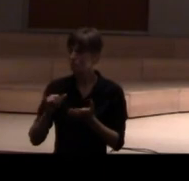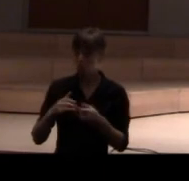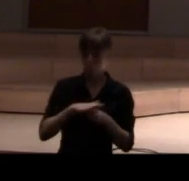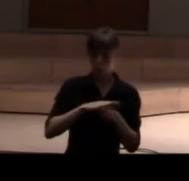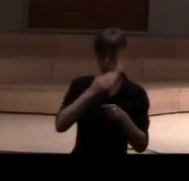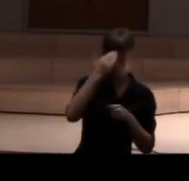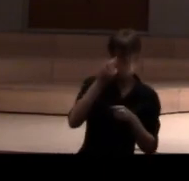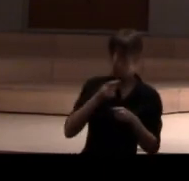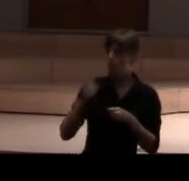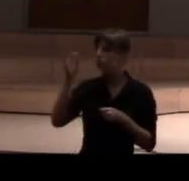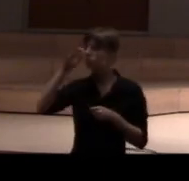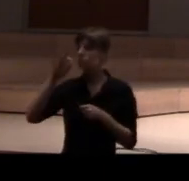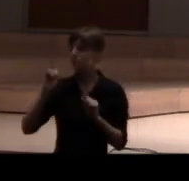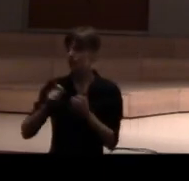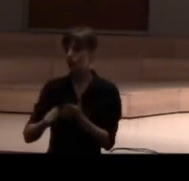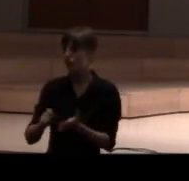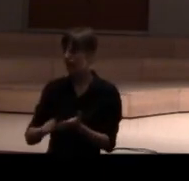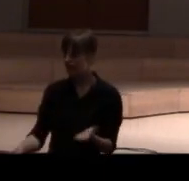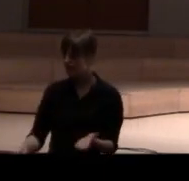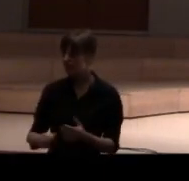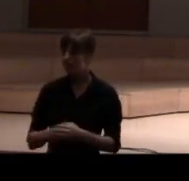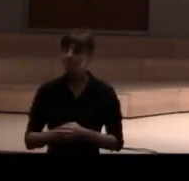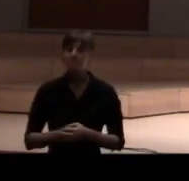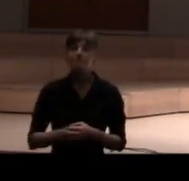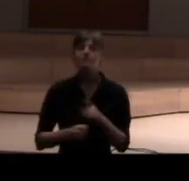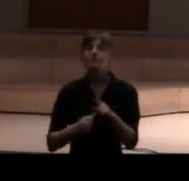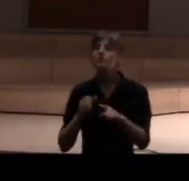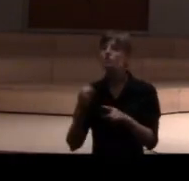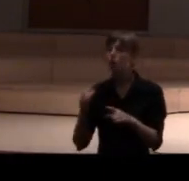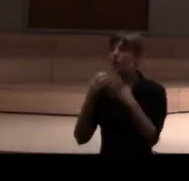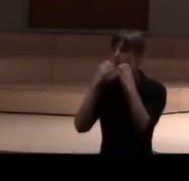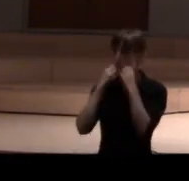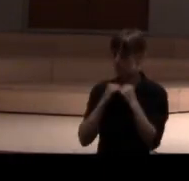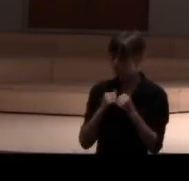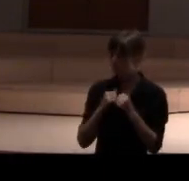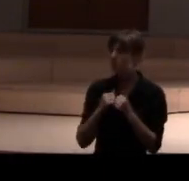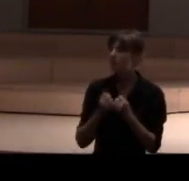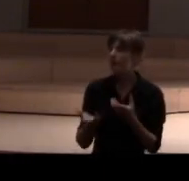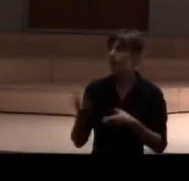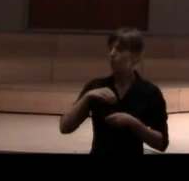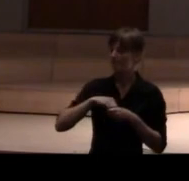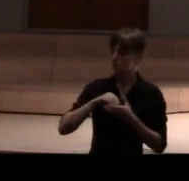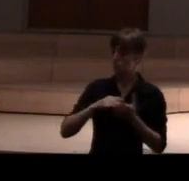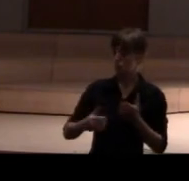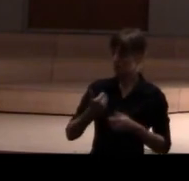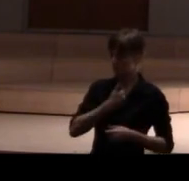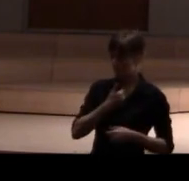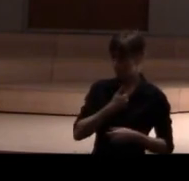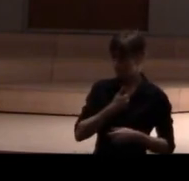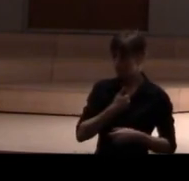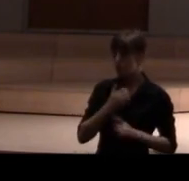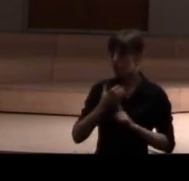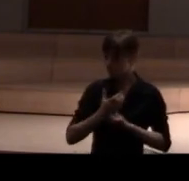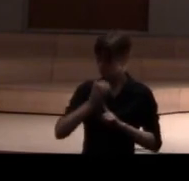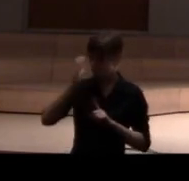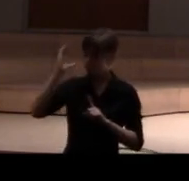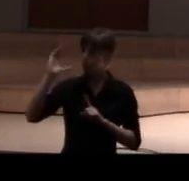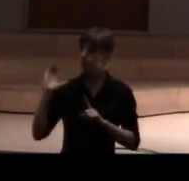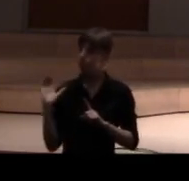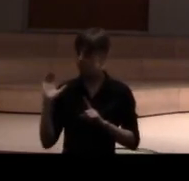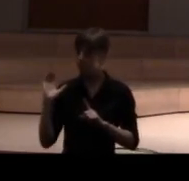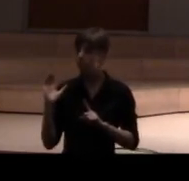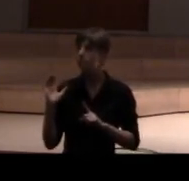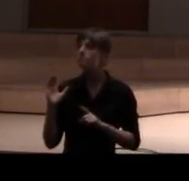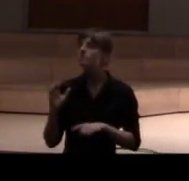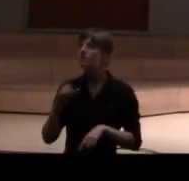vulnerability by being students ourselves, creating authenticity for students as writers with readership that goes beyond one teacher or